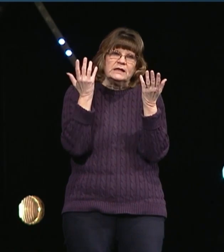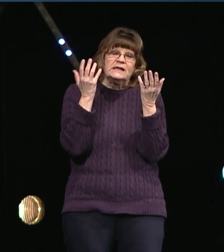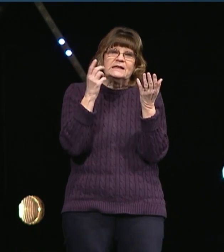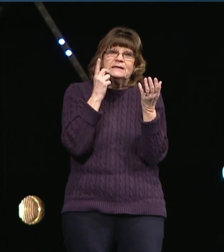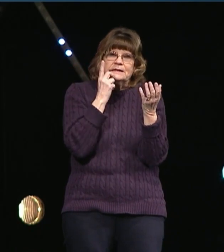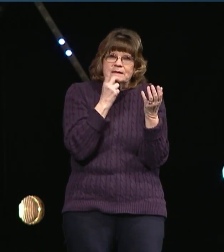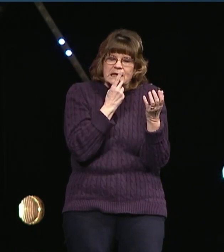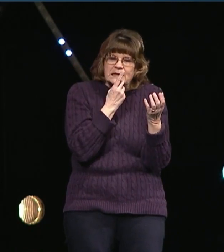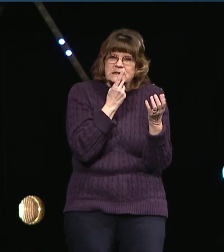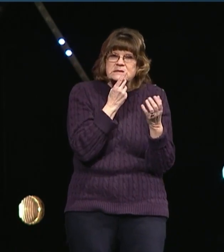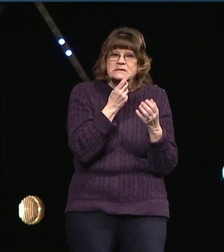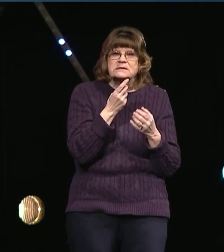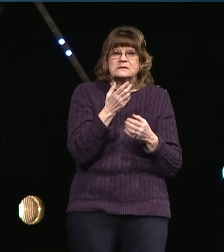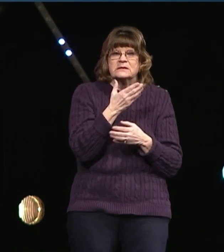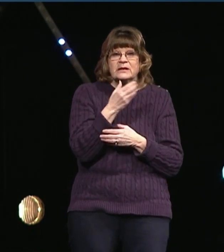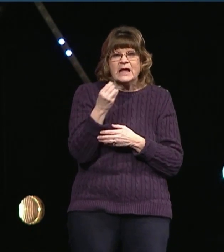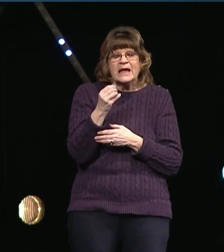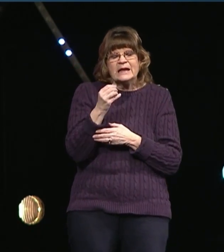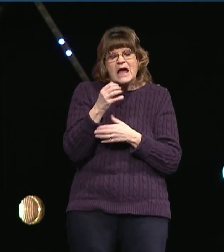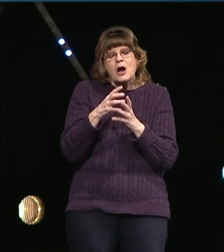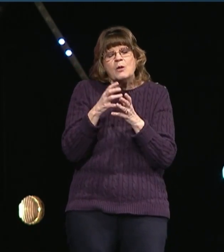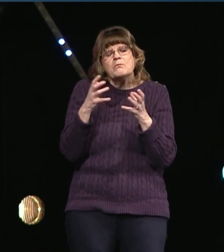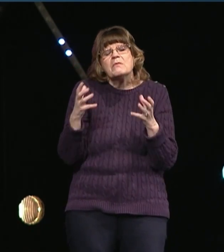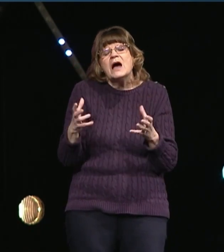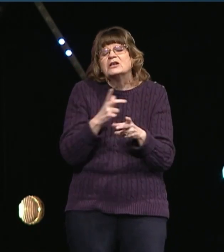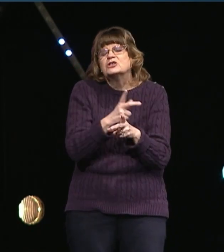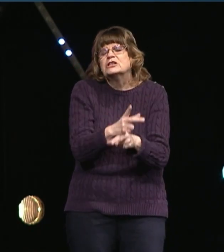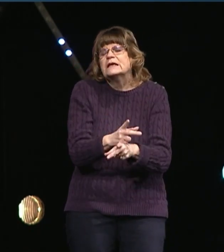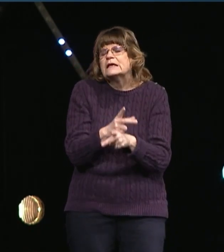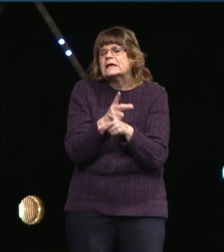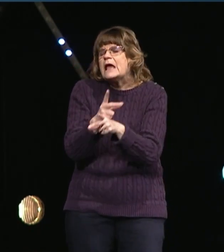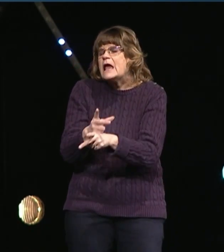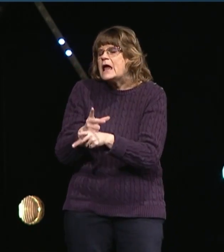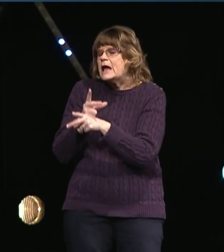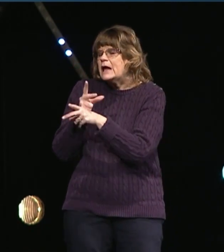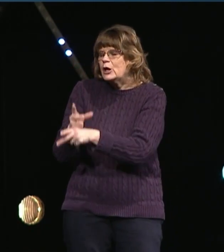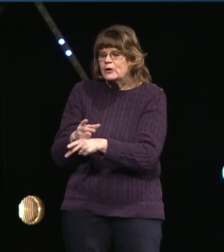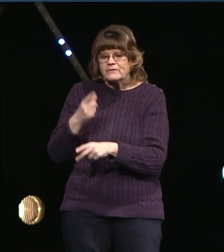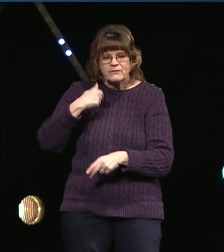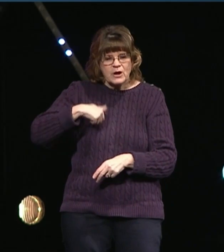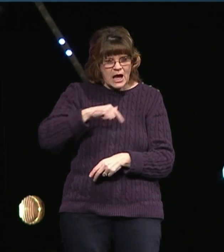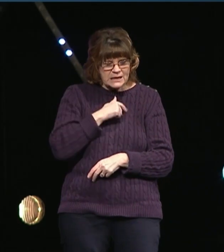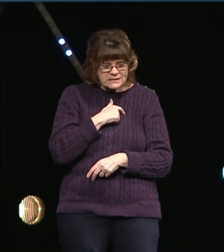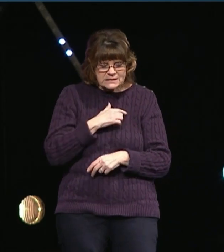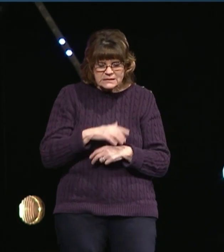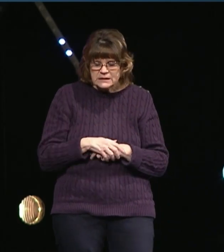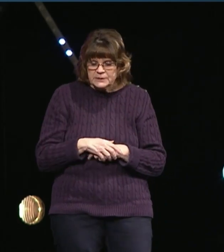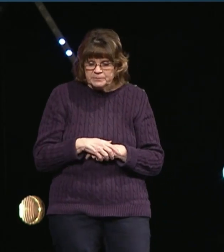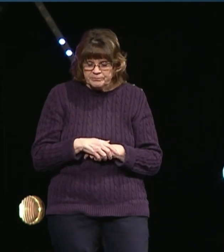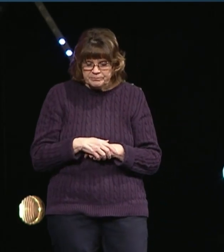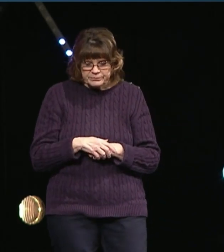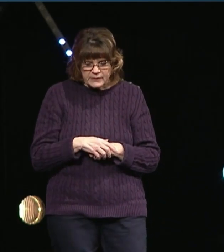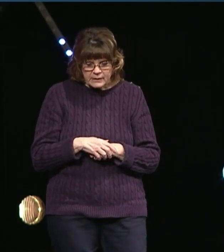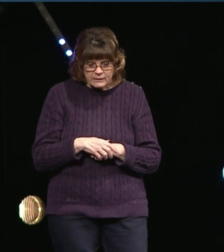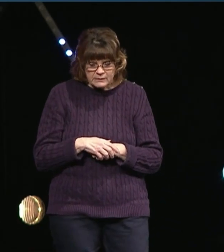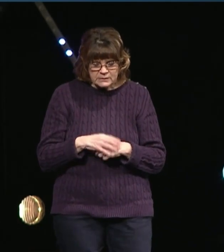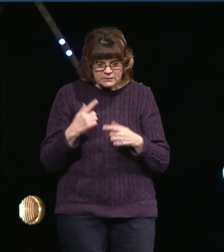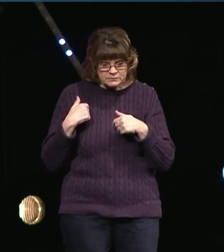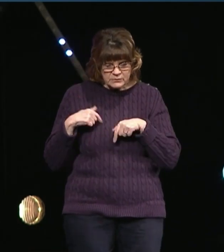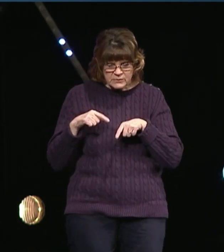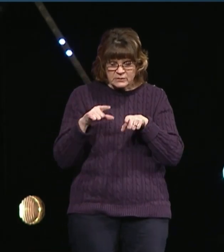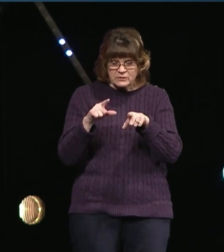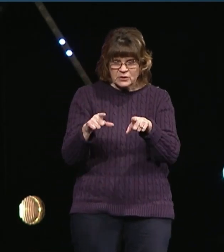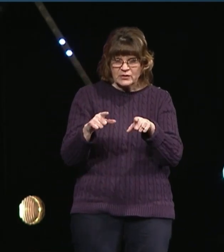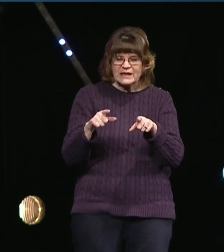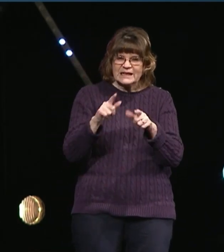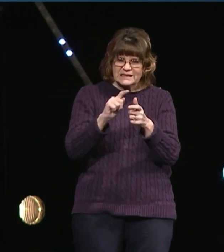Dennis and his care for all of us. Eugene Peterson, in his